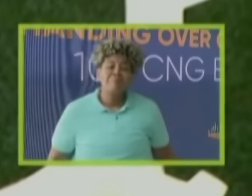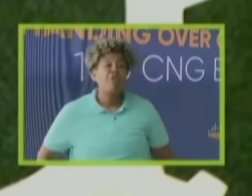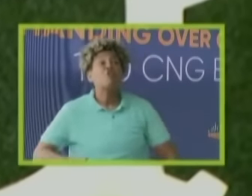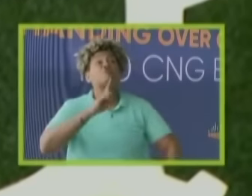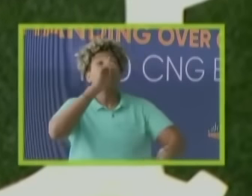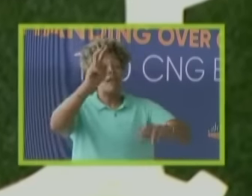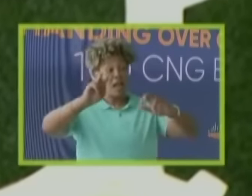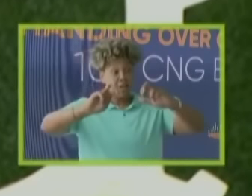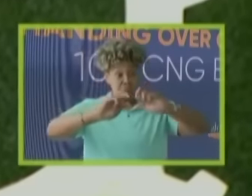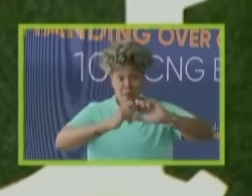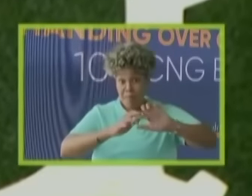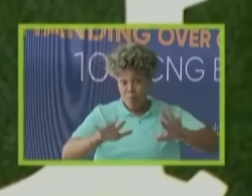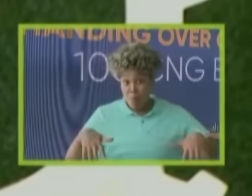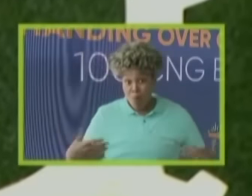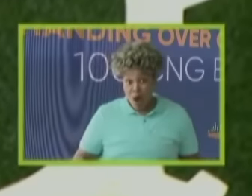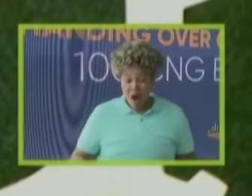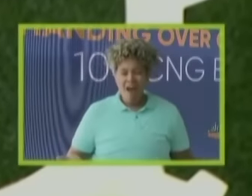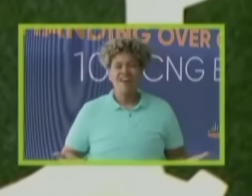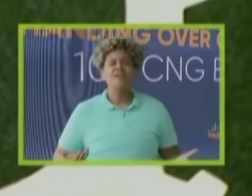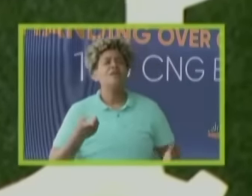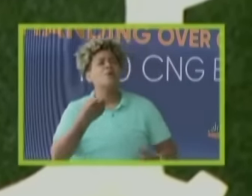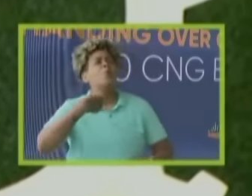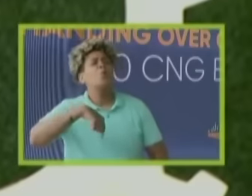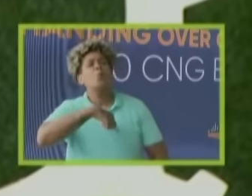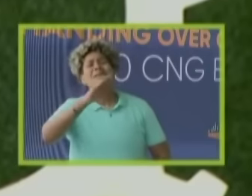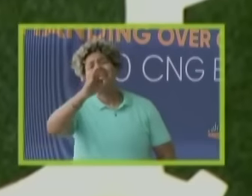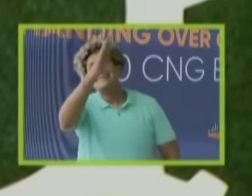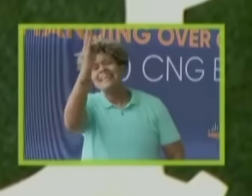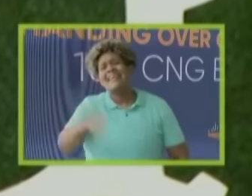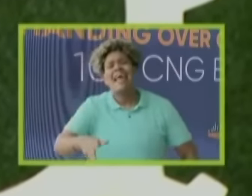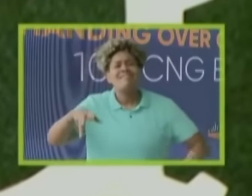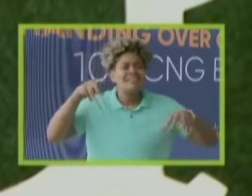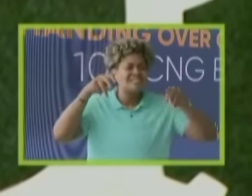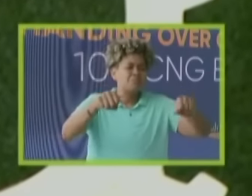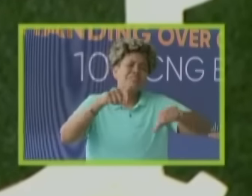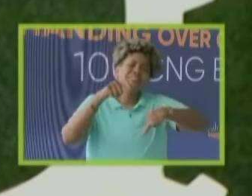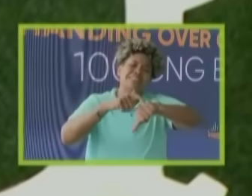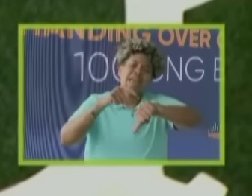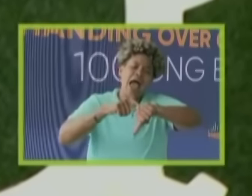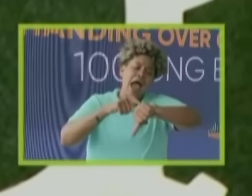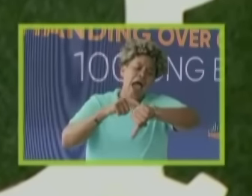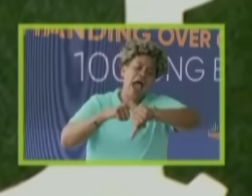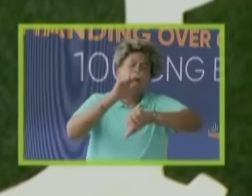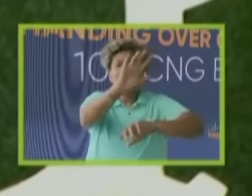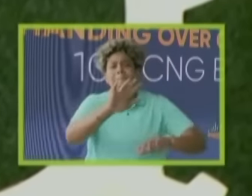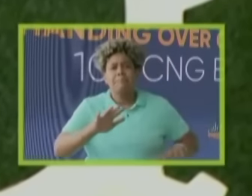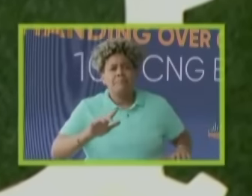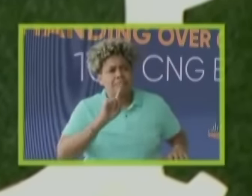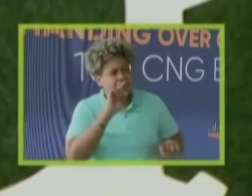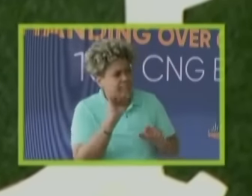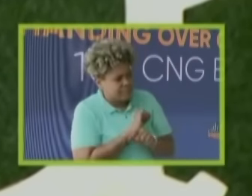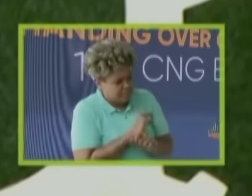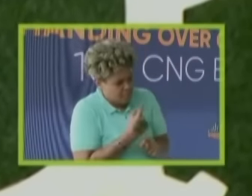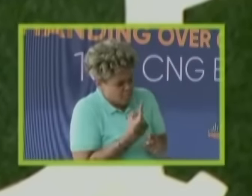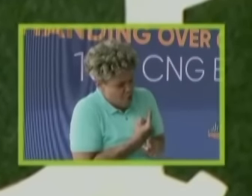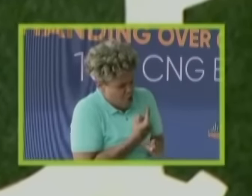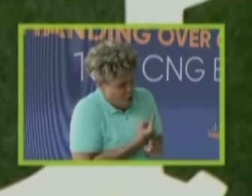The real problem was that we never spent the time to